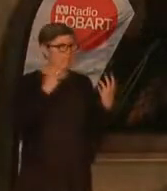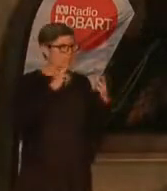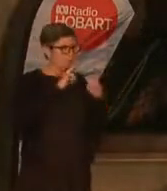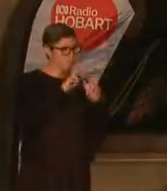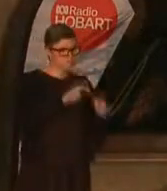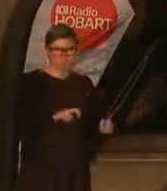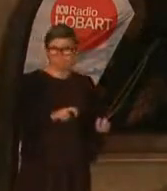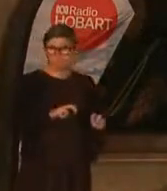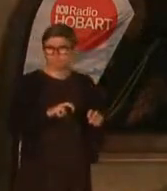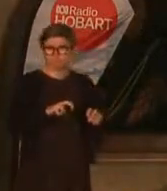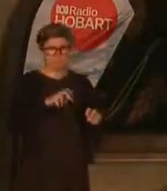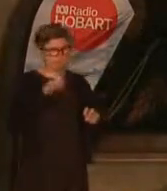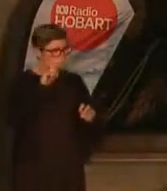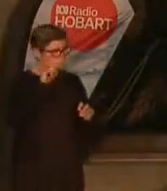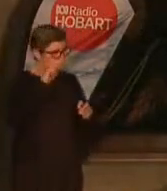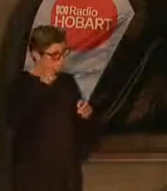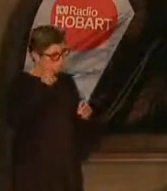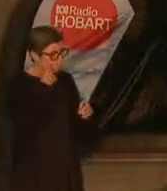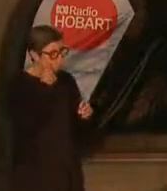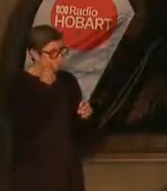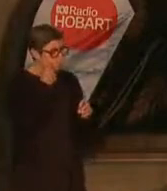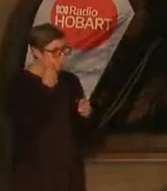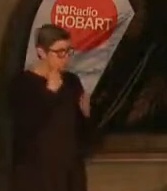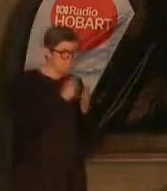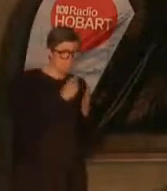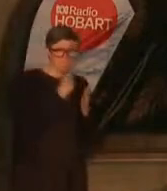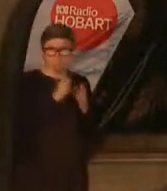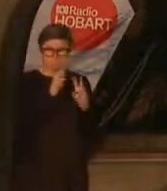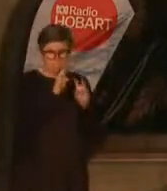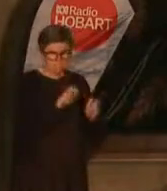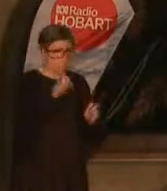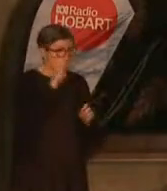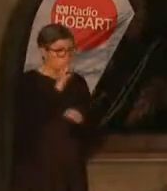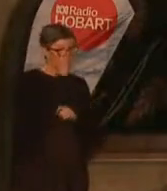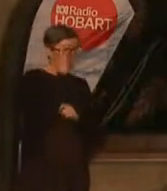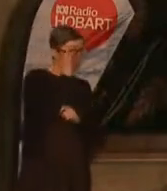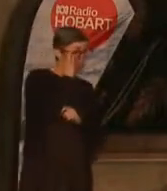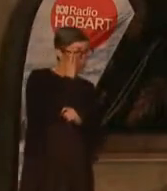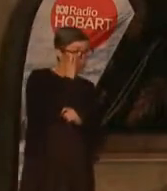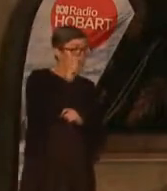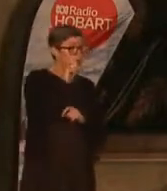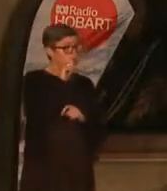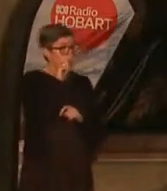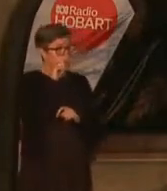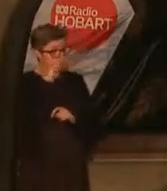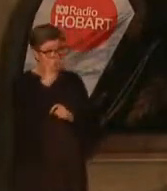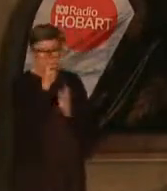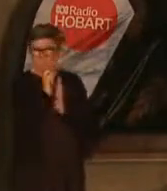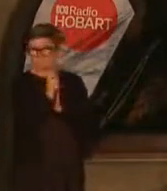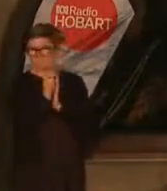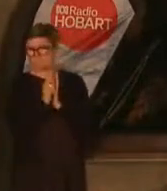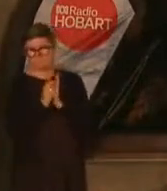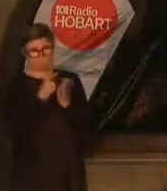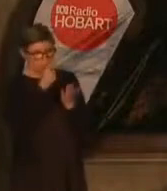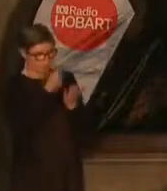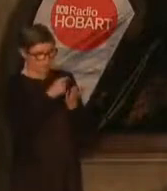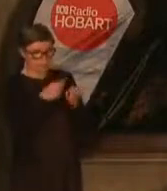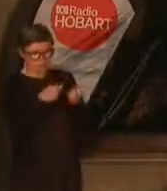that rigorously uses rigorous methods to observe, to take record those observations, to analyse